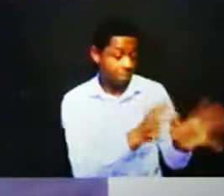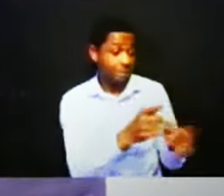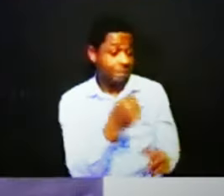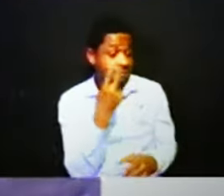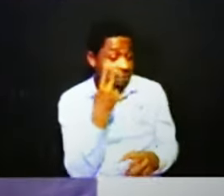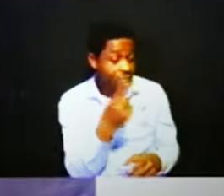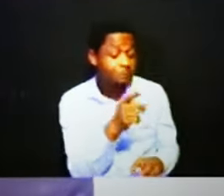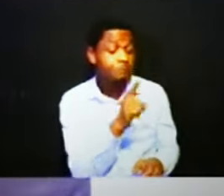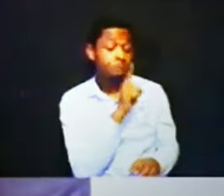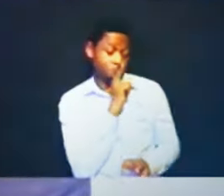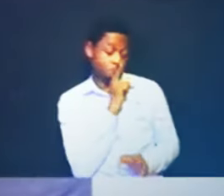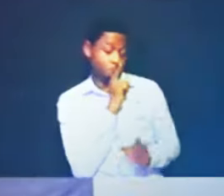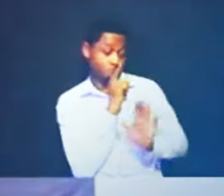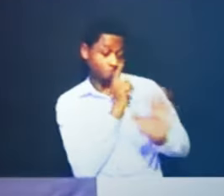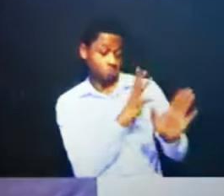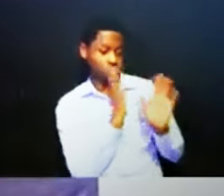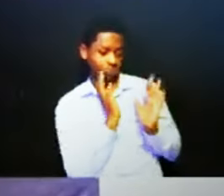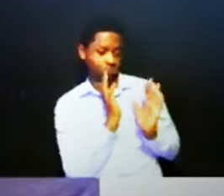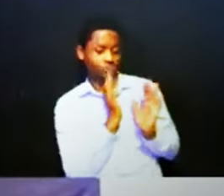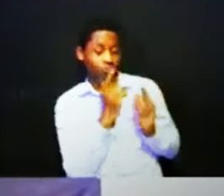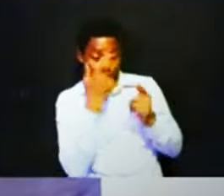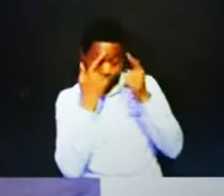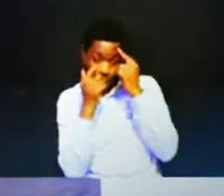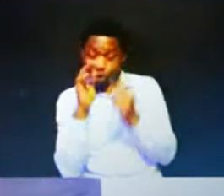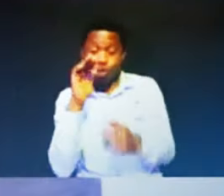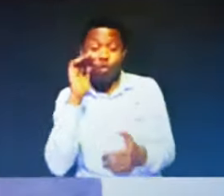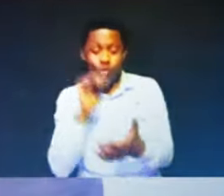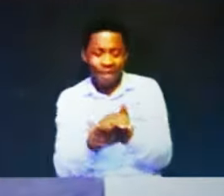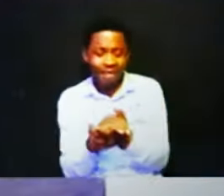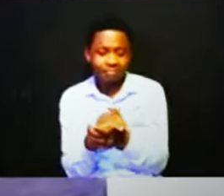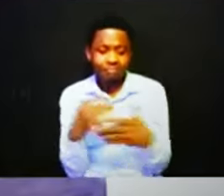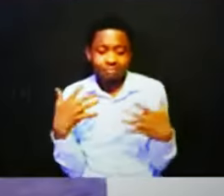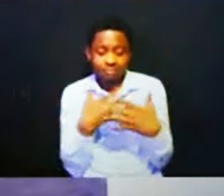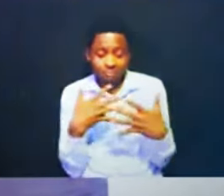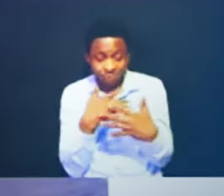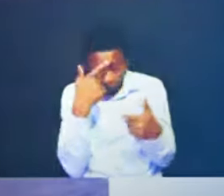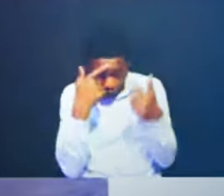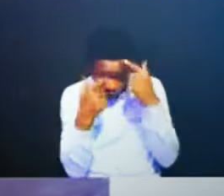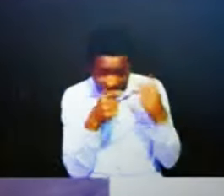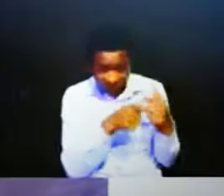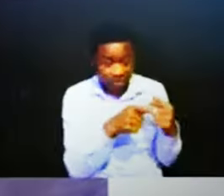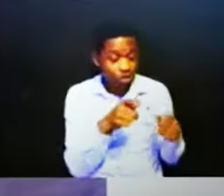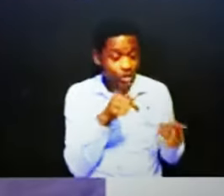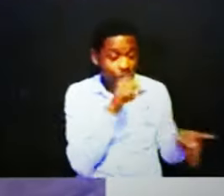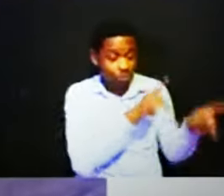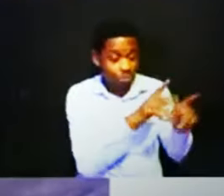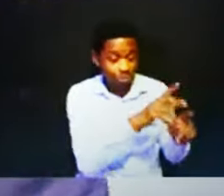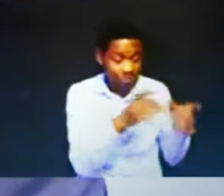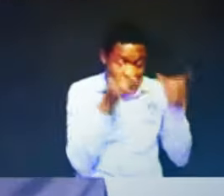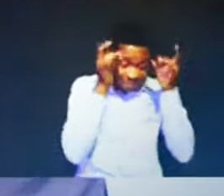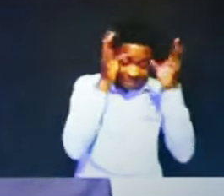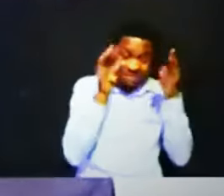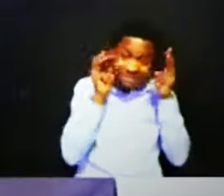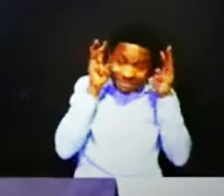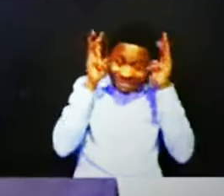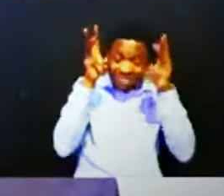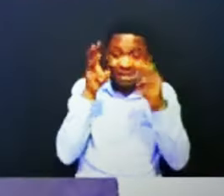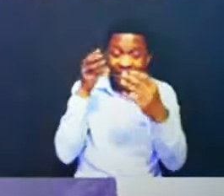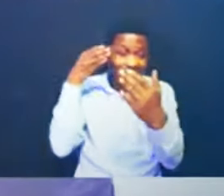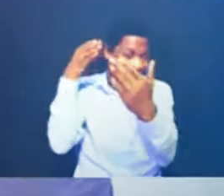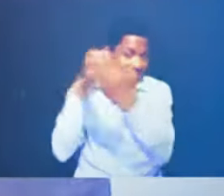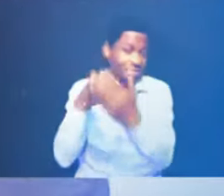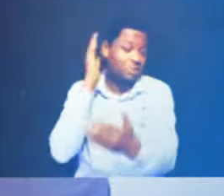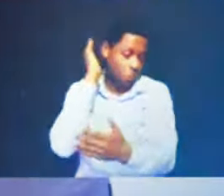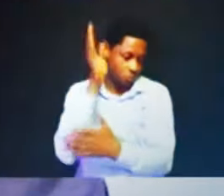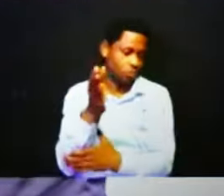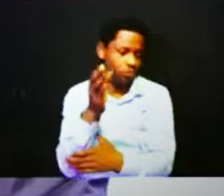anything. Because she's afraid of the attack, the woes that is going to come upon you. Todebia, oyere kura betu